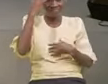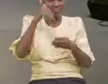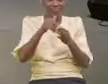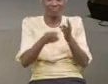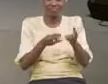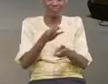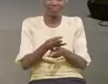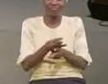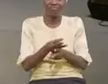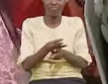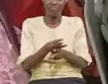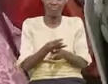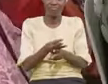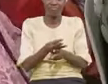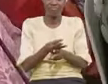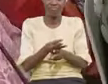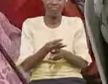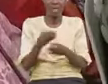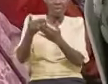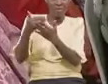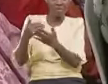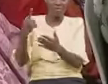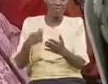Amewo le dɔle le xexea me.